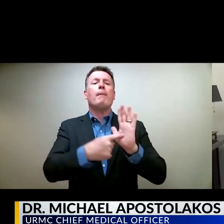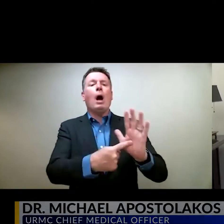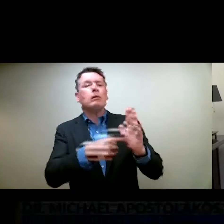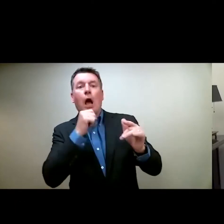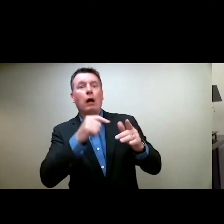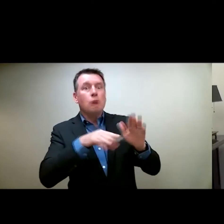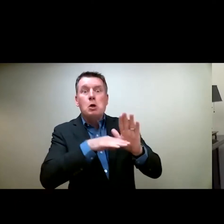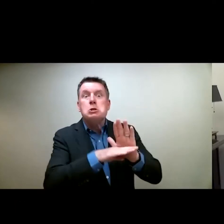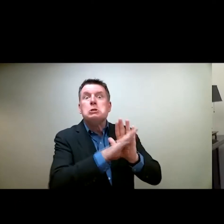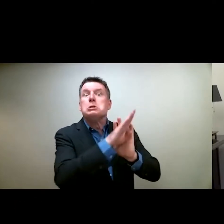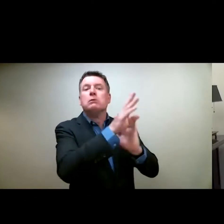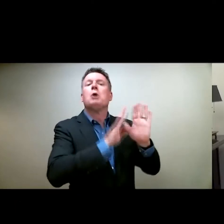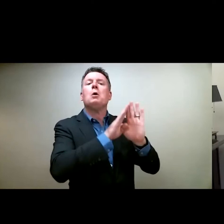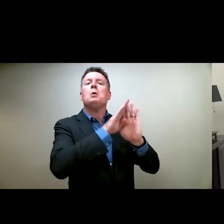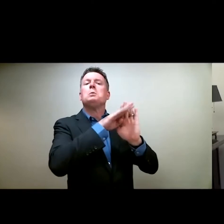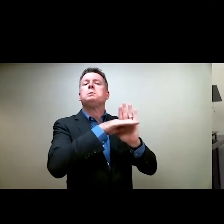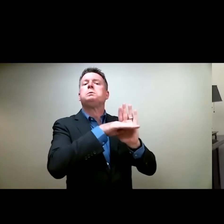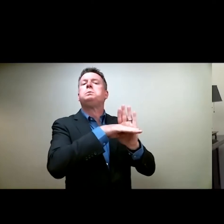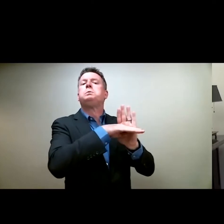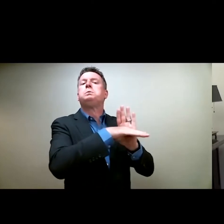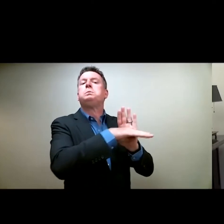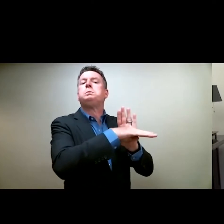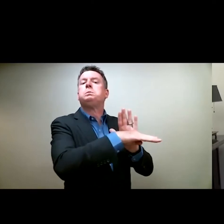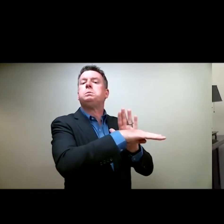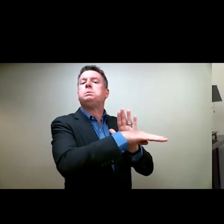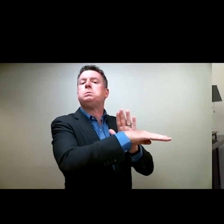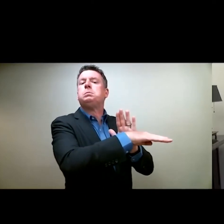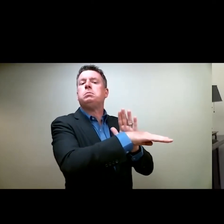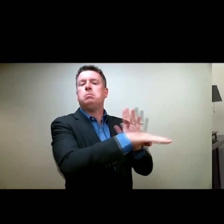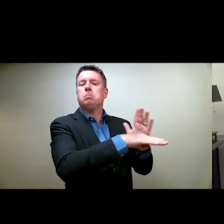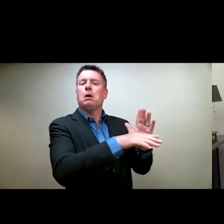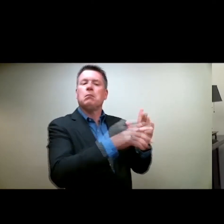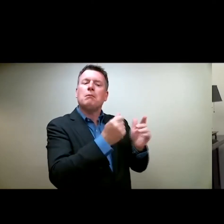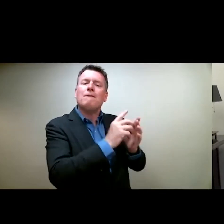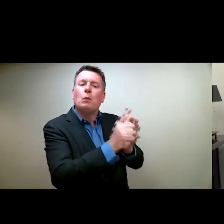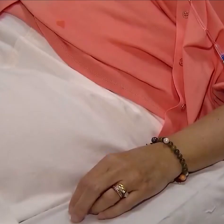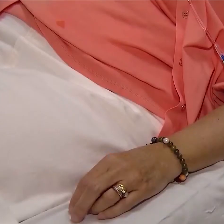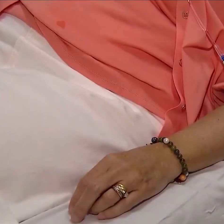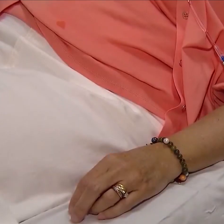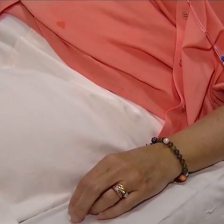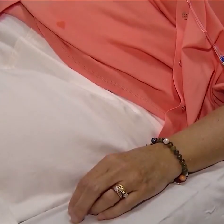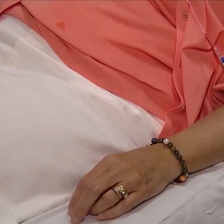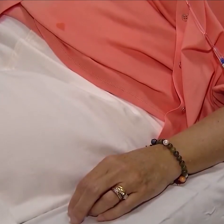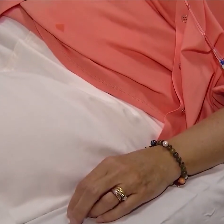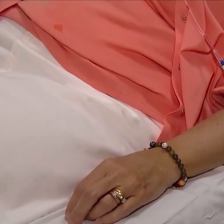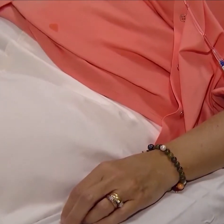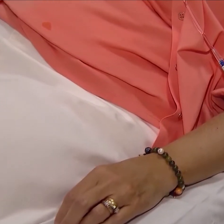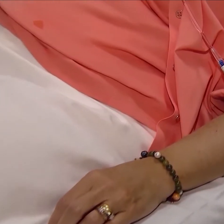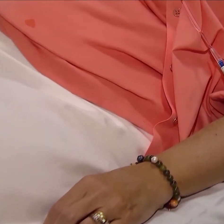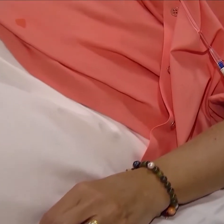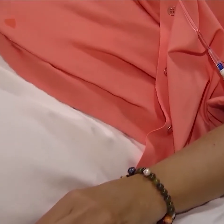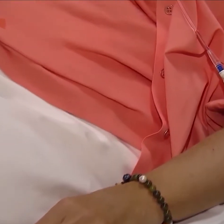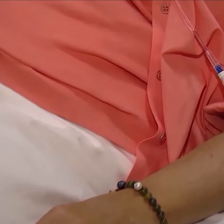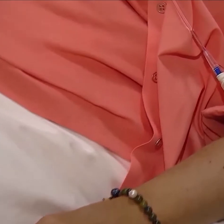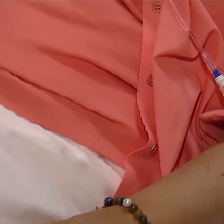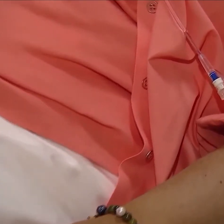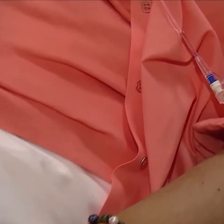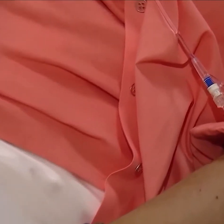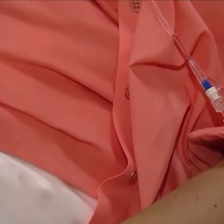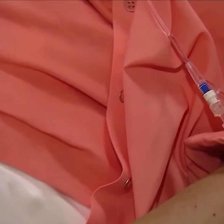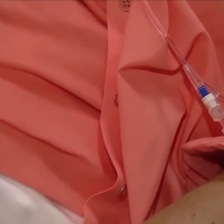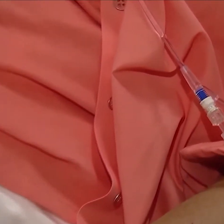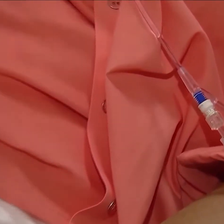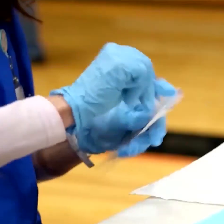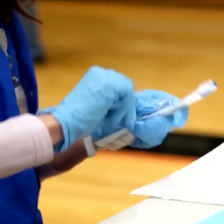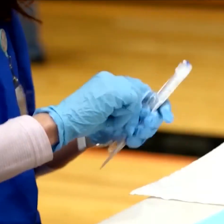months. But we don't see it going away, the number of admissions, in the near future. The